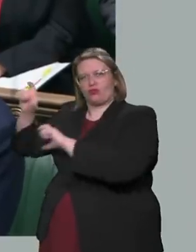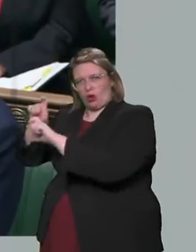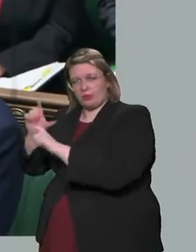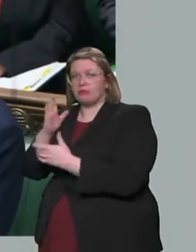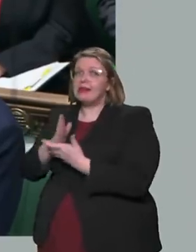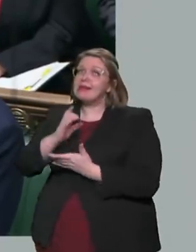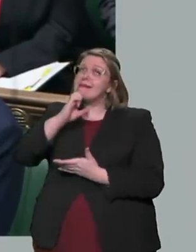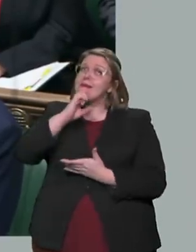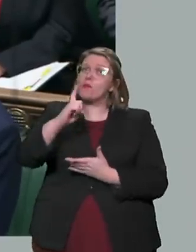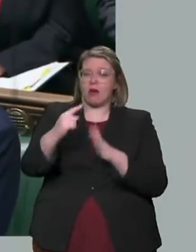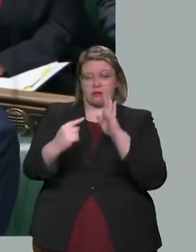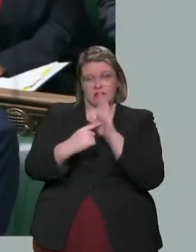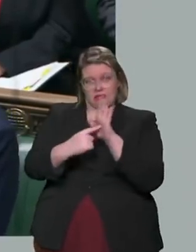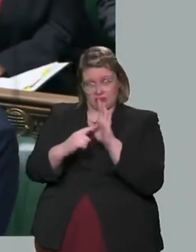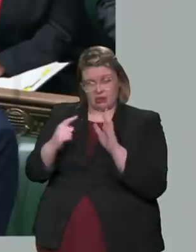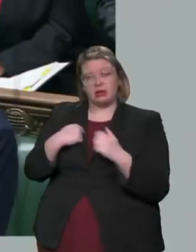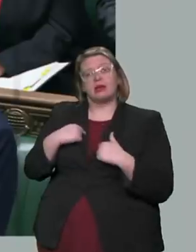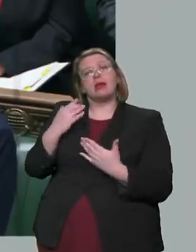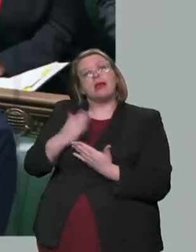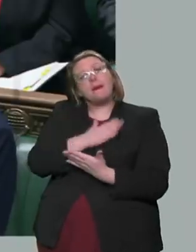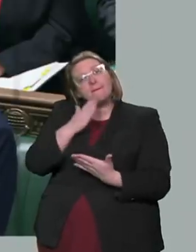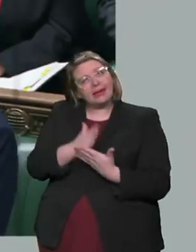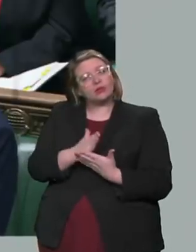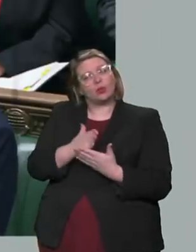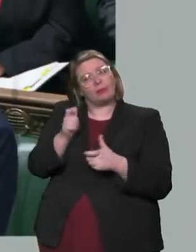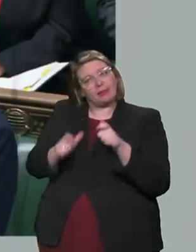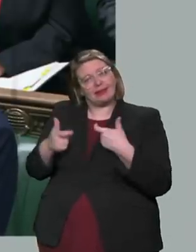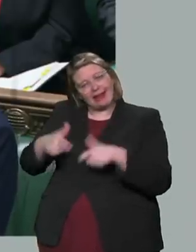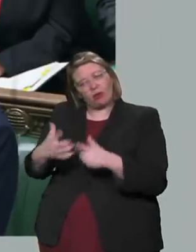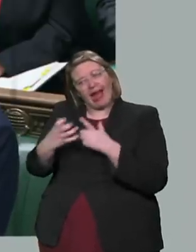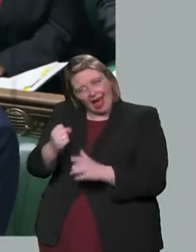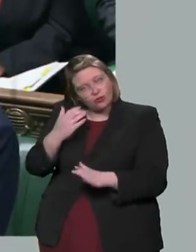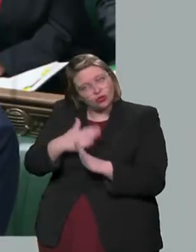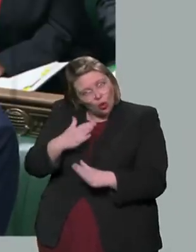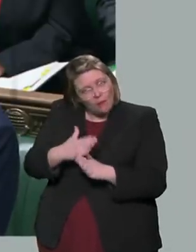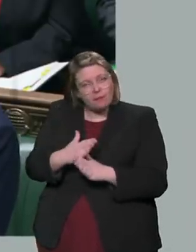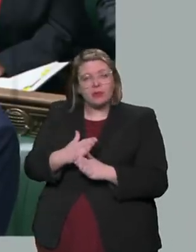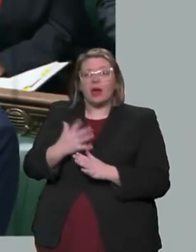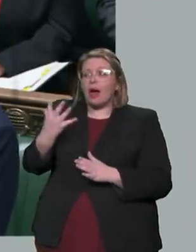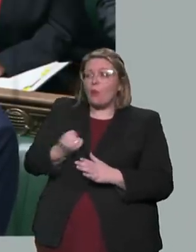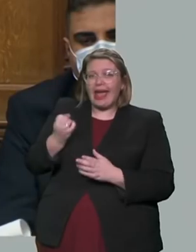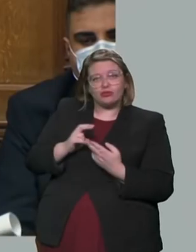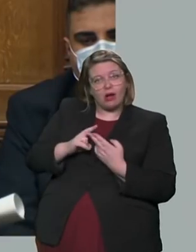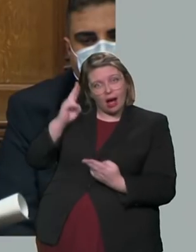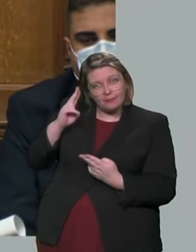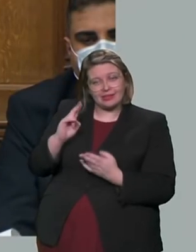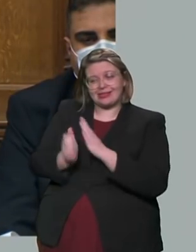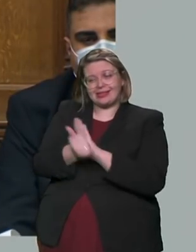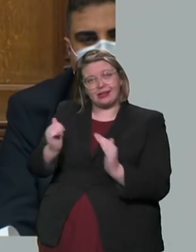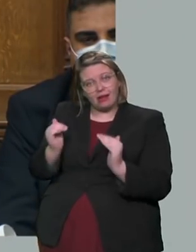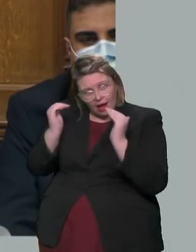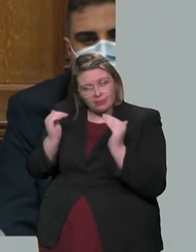is ensure that we continue to keep people in work, in jobs, and in higher wage, higher skilled jobs,